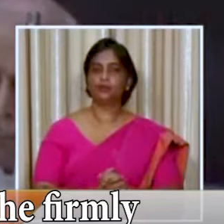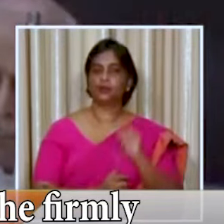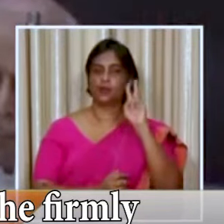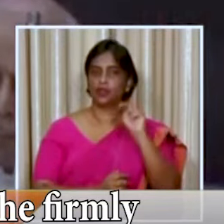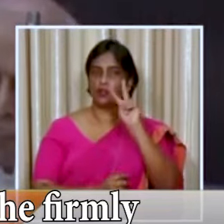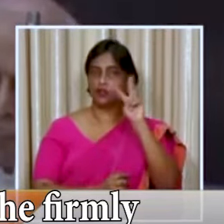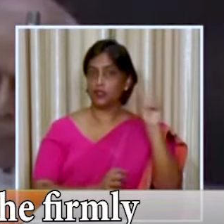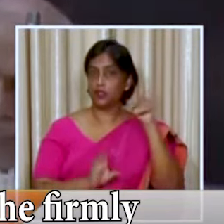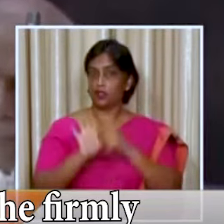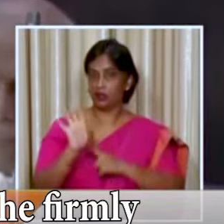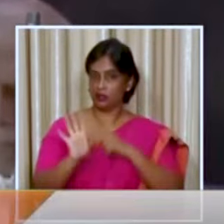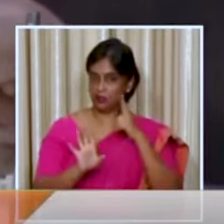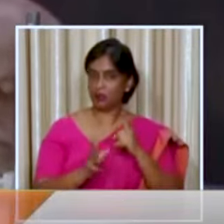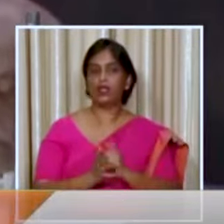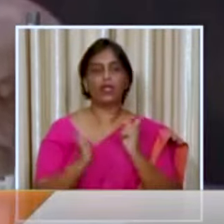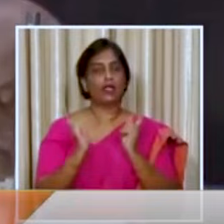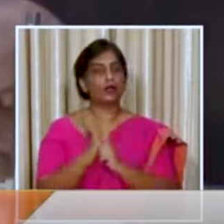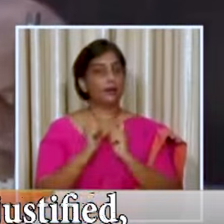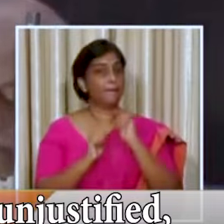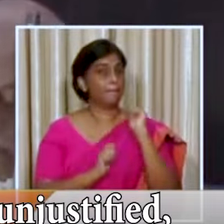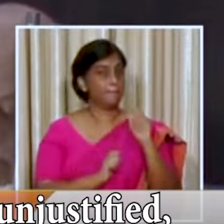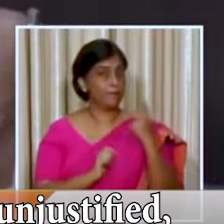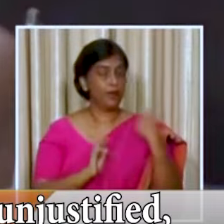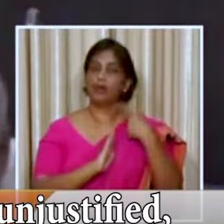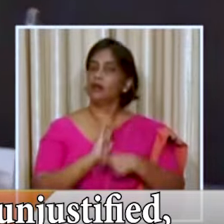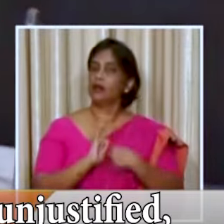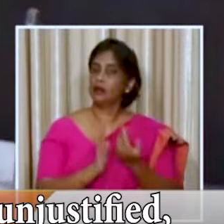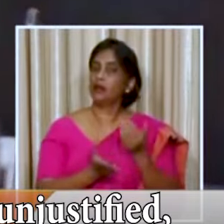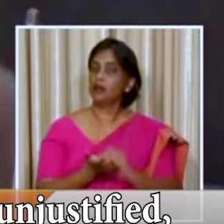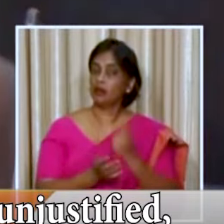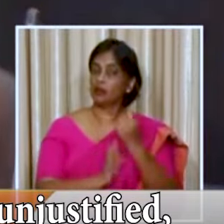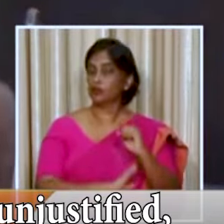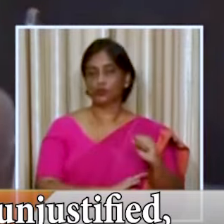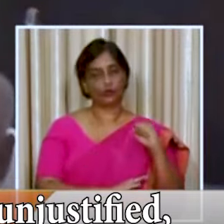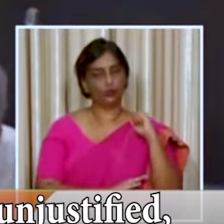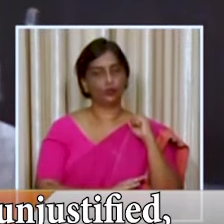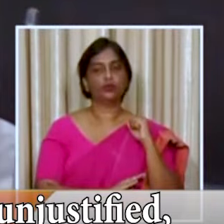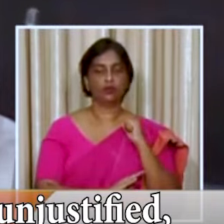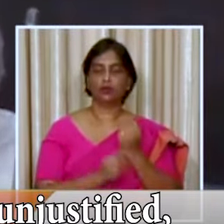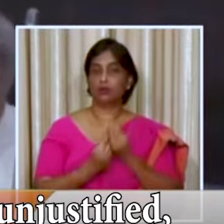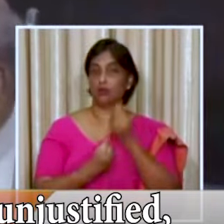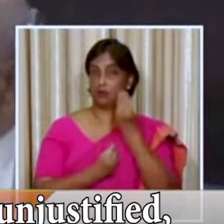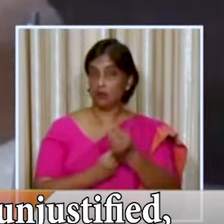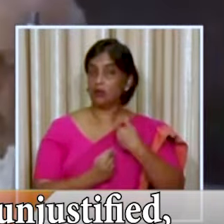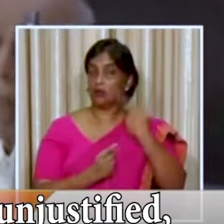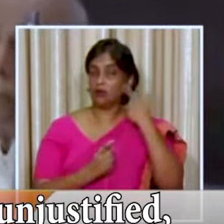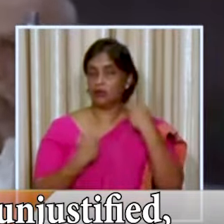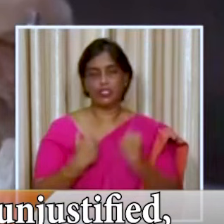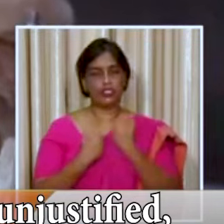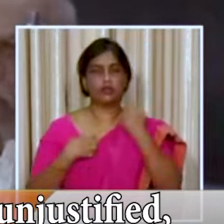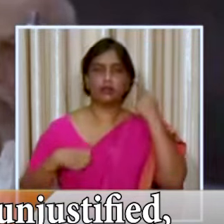the nation's debt restructuring efforts. He asserted that earlier criticisms of these initiatives have proven